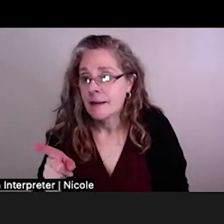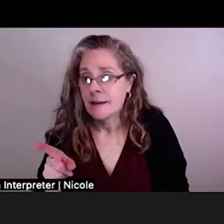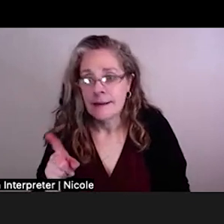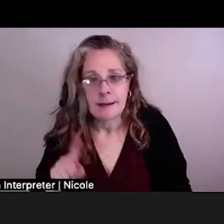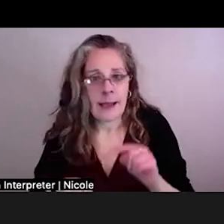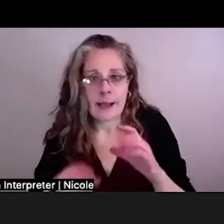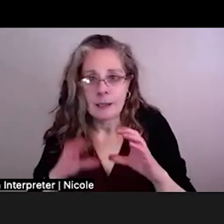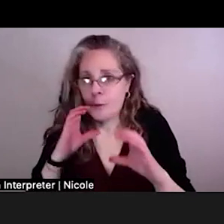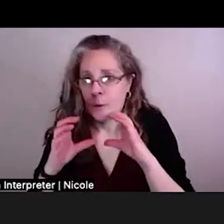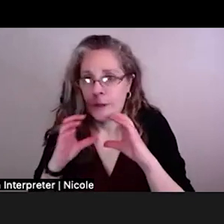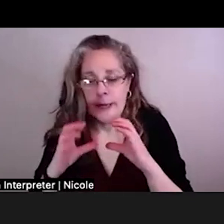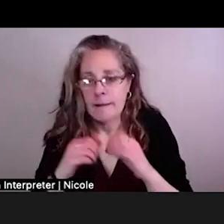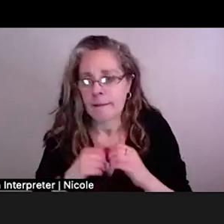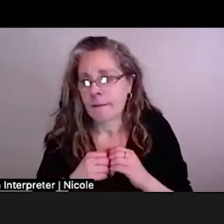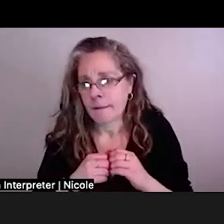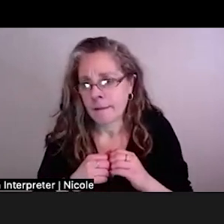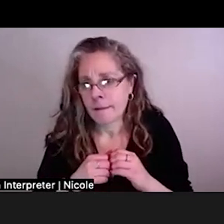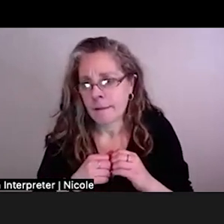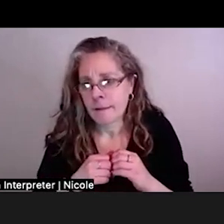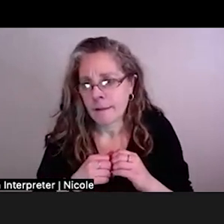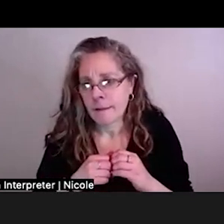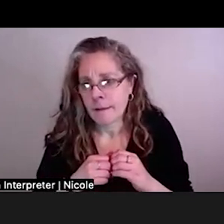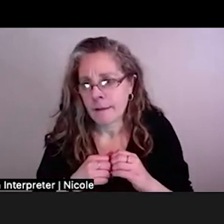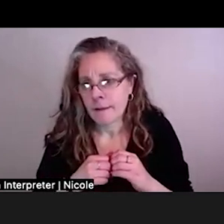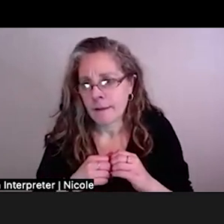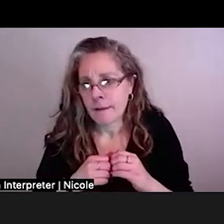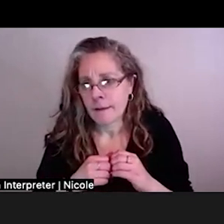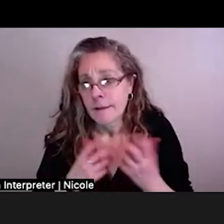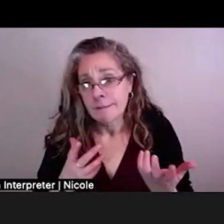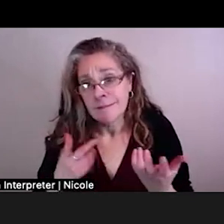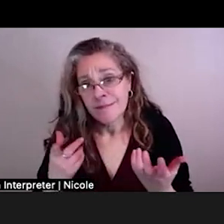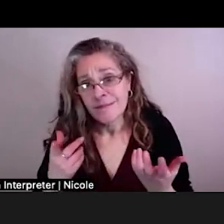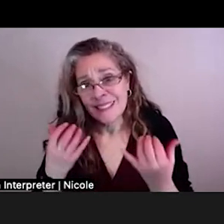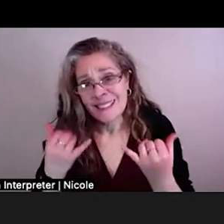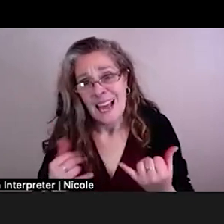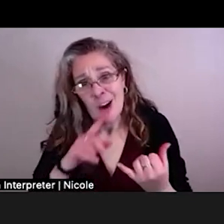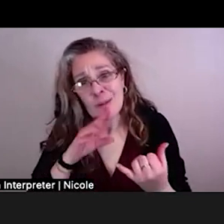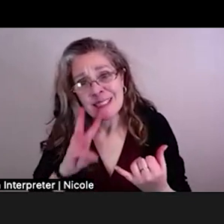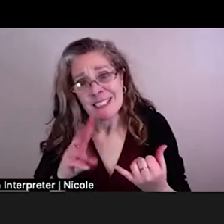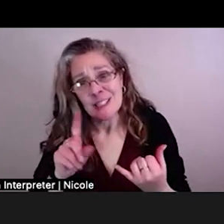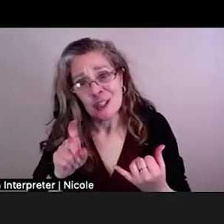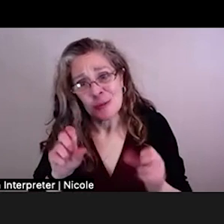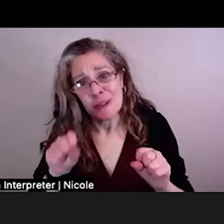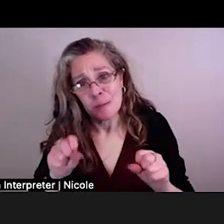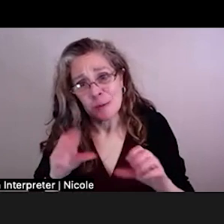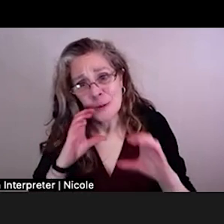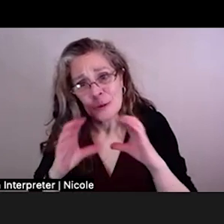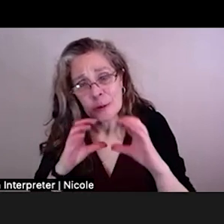communicate. So by this time, he should be able to communicate. So